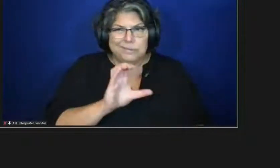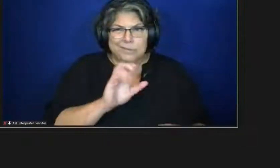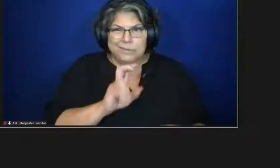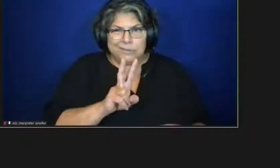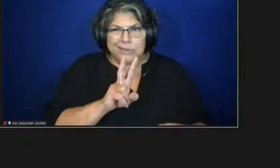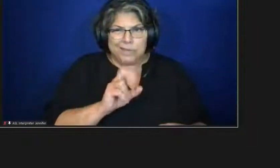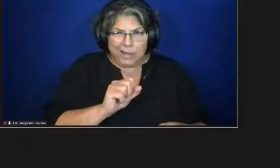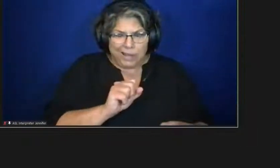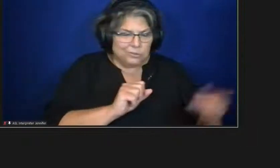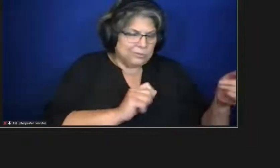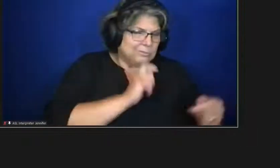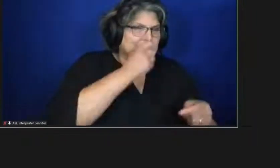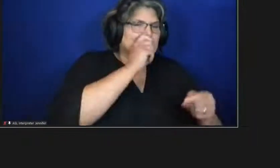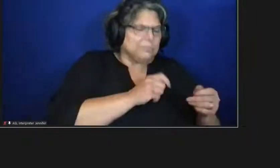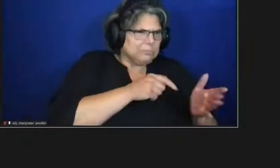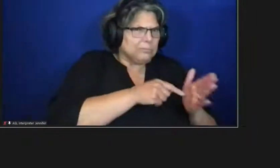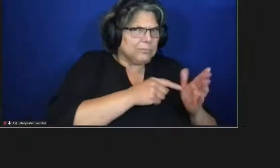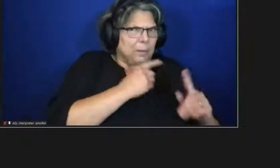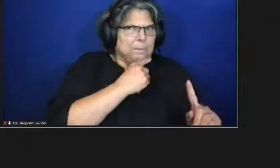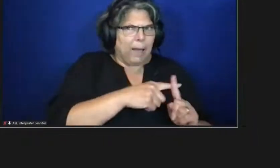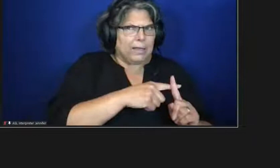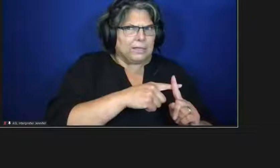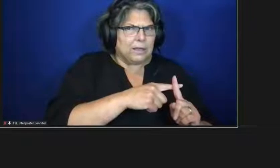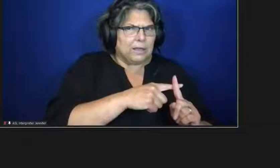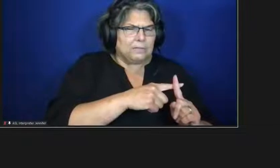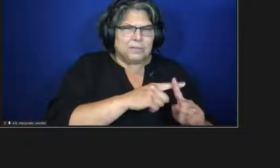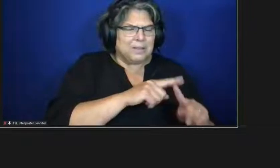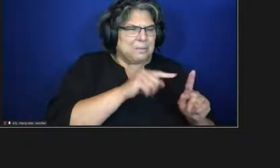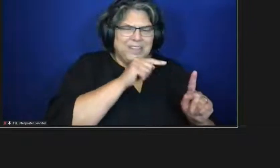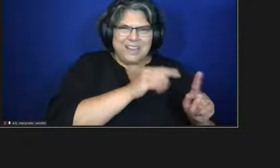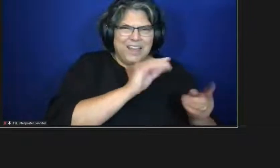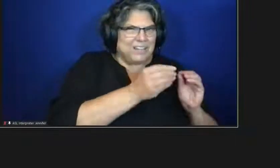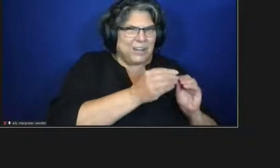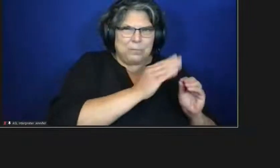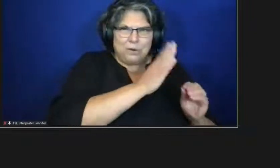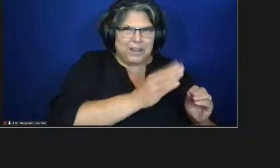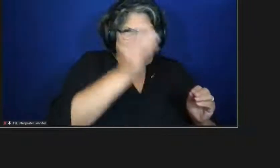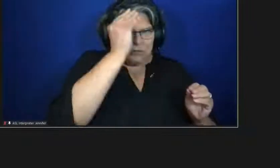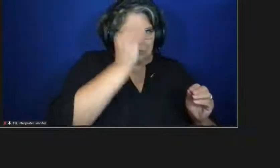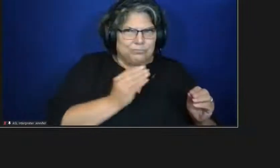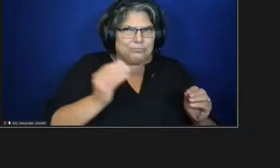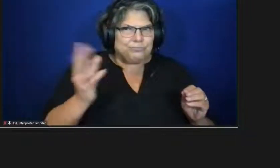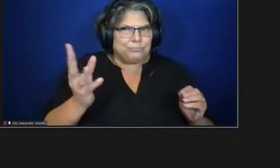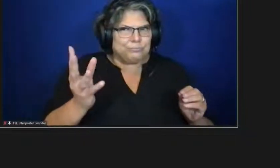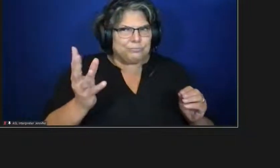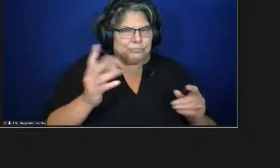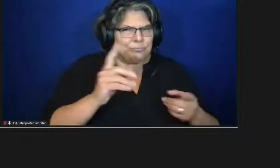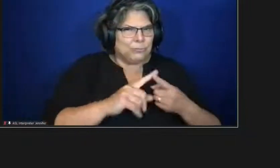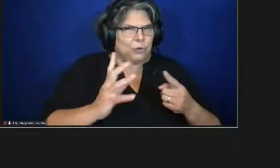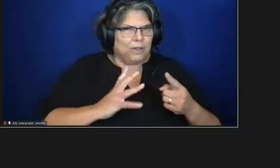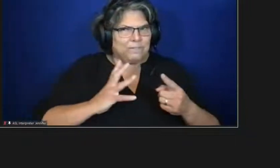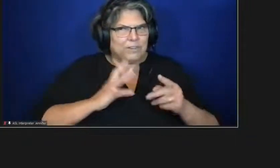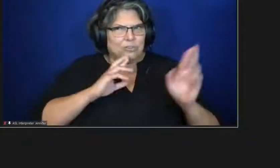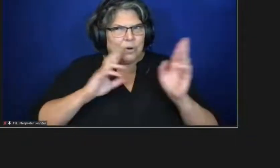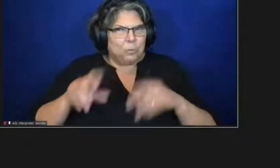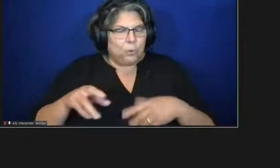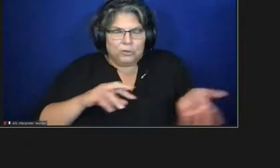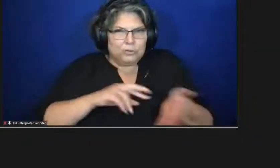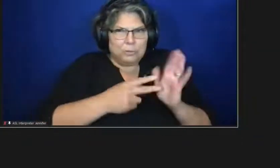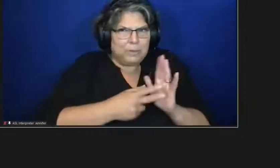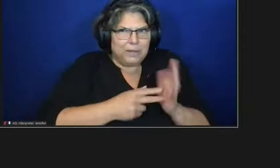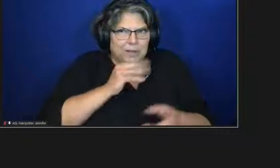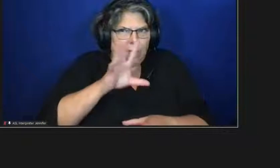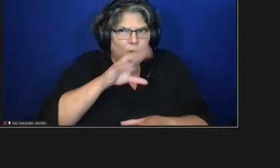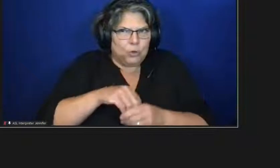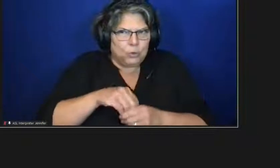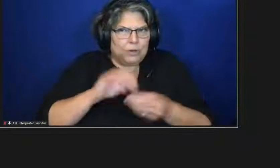a positive, and that number does not make its way to the official reporting, and it's definitely not going to show up in